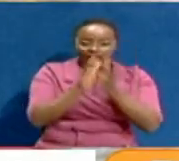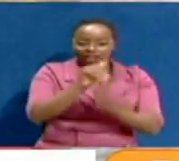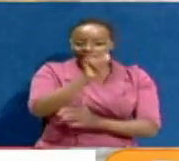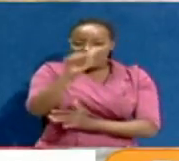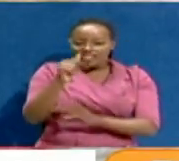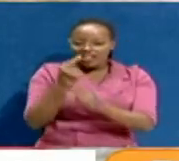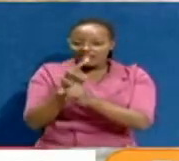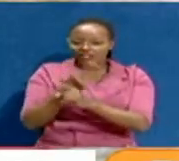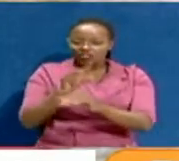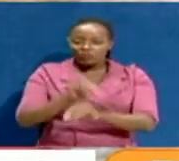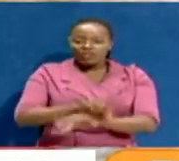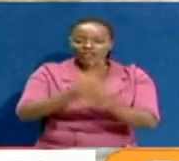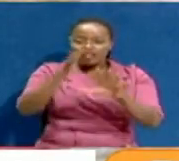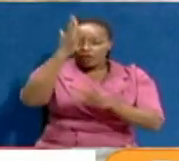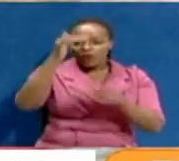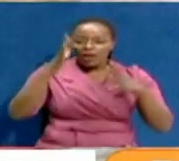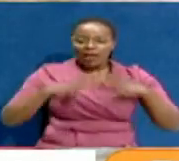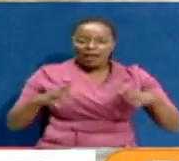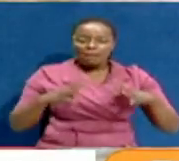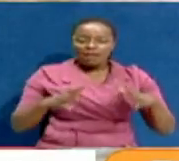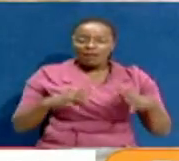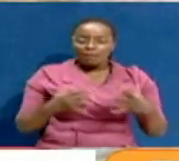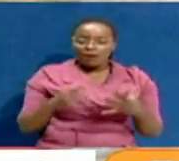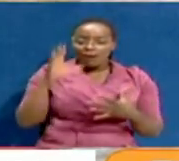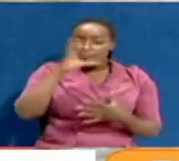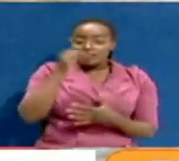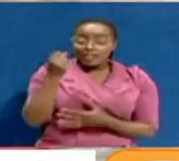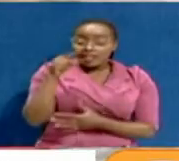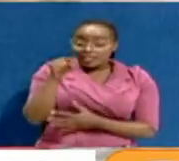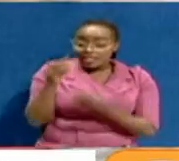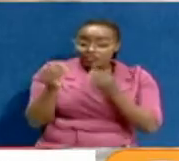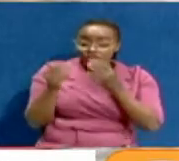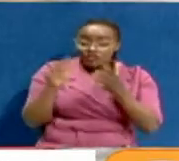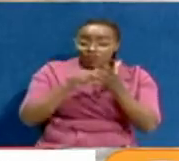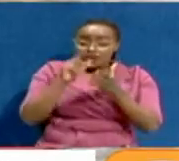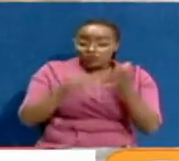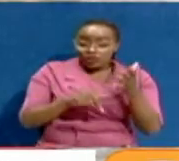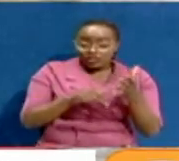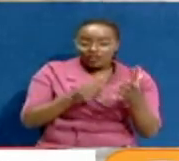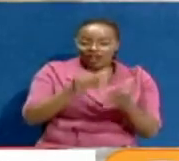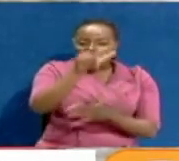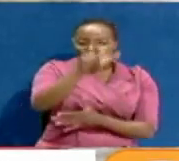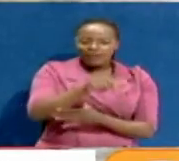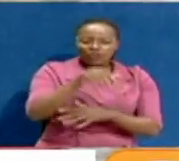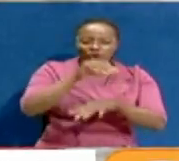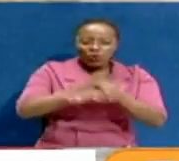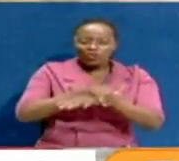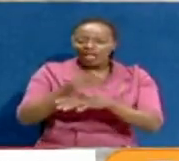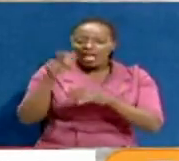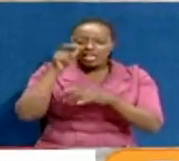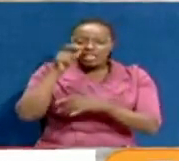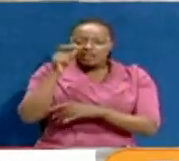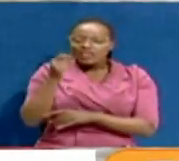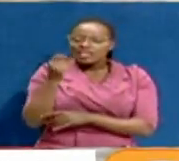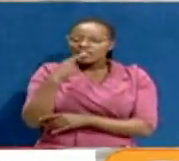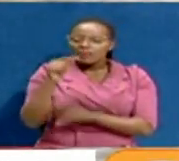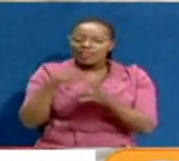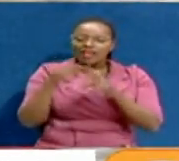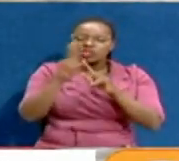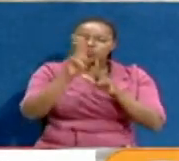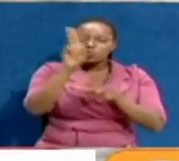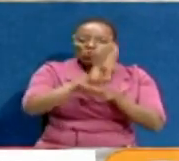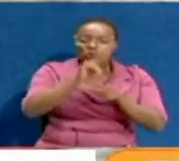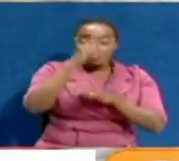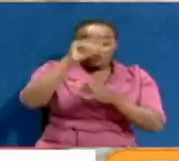And just to be clear, so that people don't misunderstand this, it doesn't mean that now someone can go and get HIV treatments and start to use them for